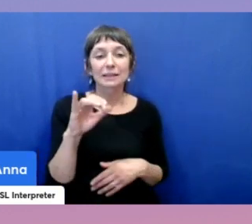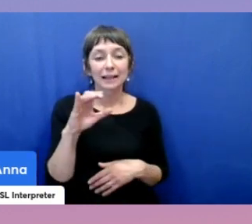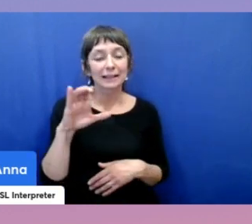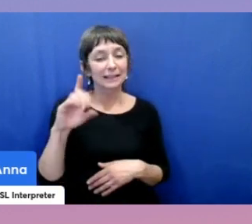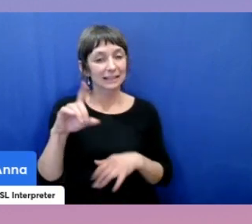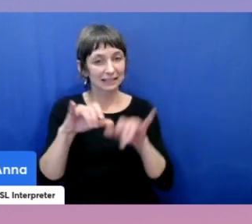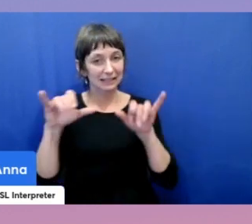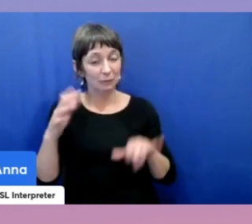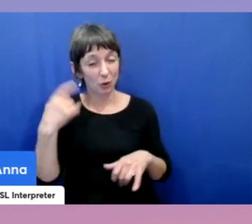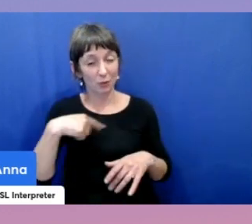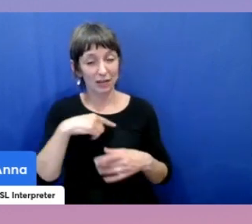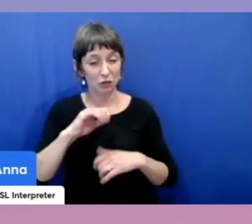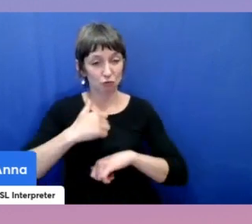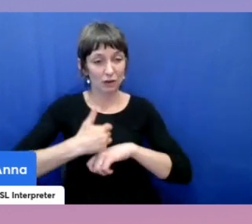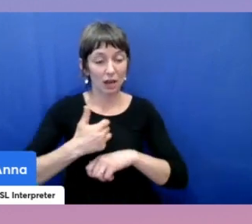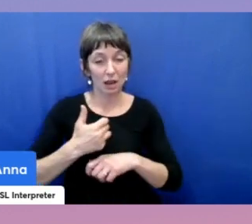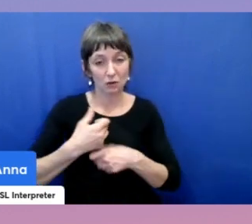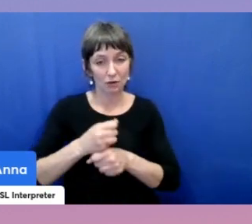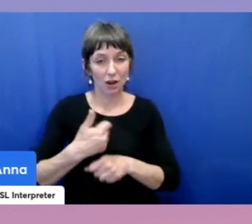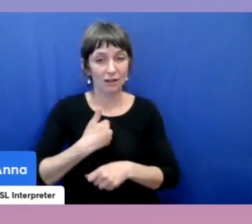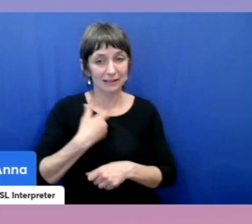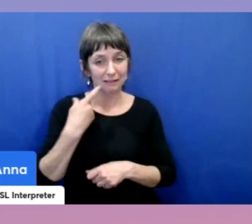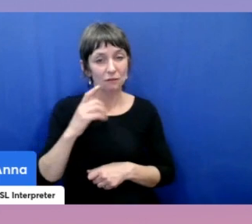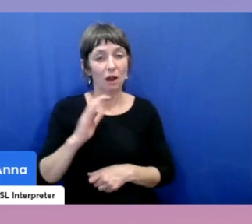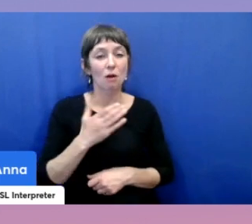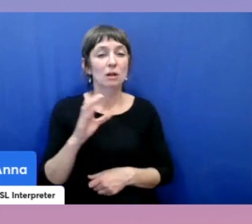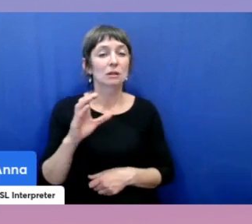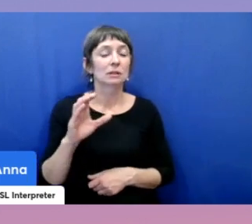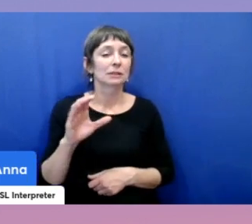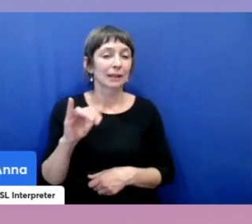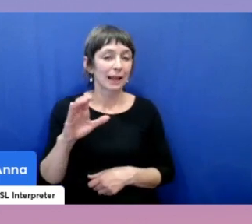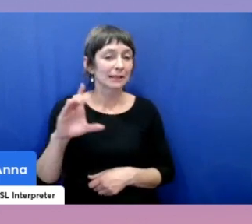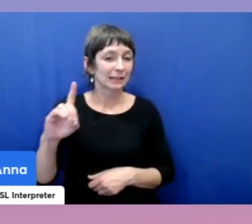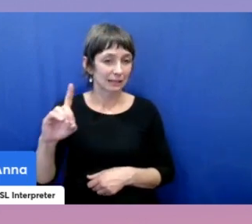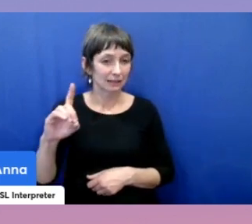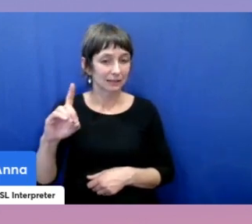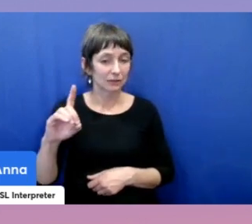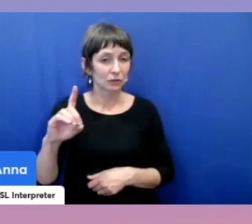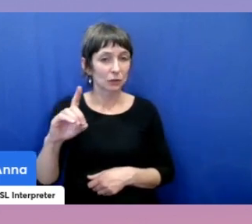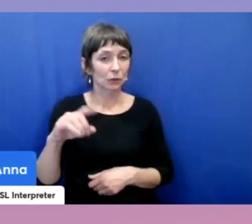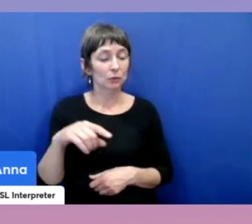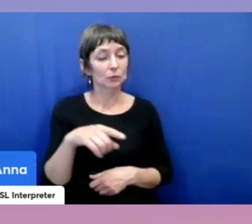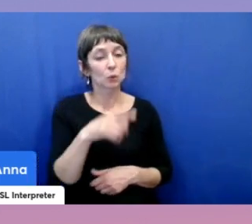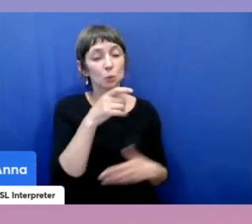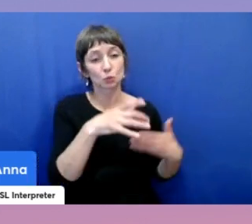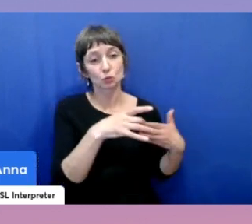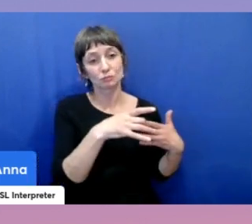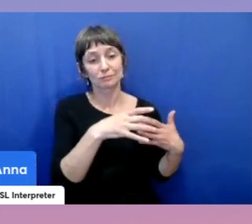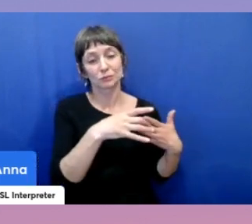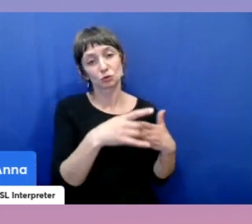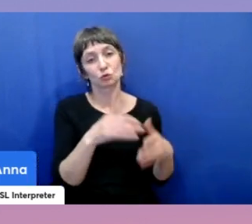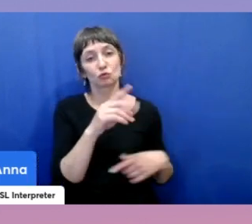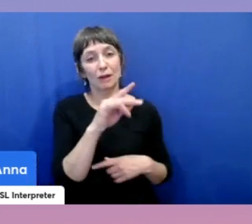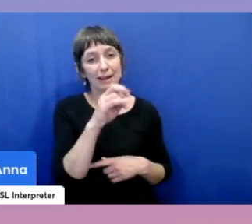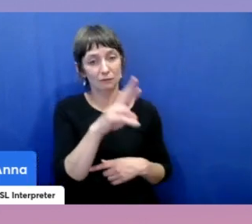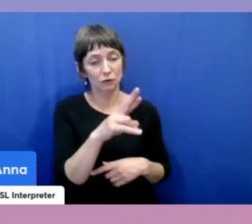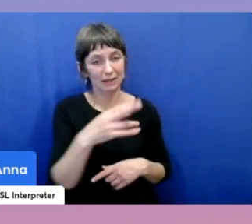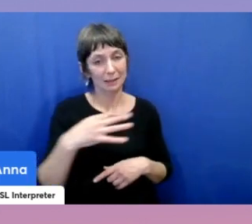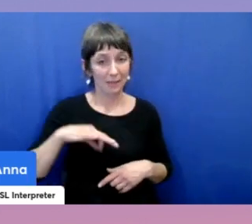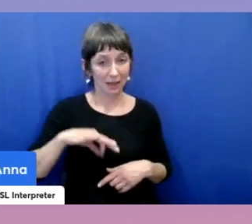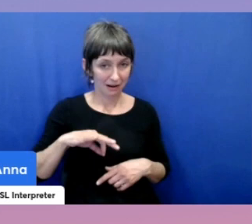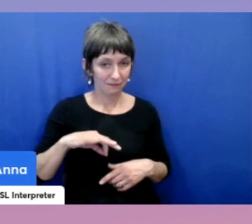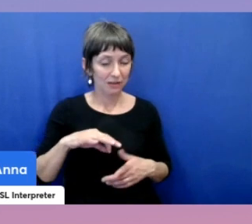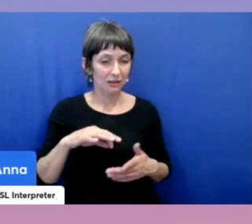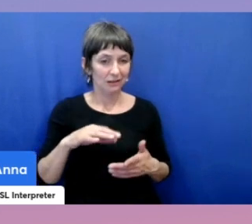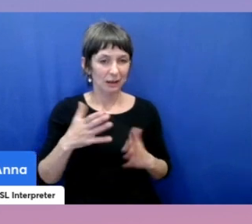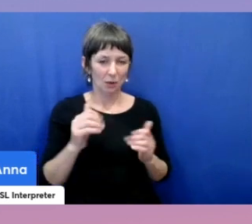because we create ourselves for the CICD. So the driver benefit is over traditional CICD system.